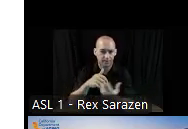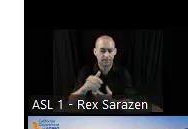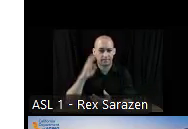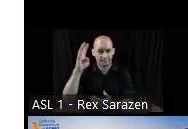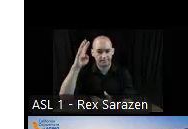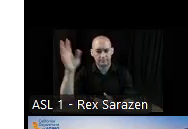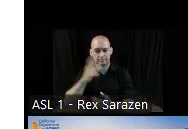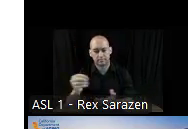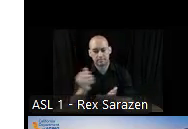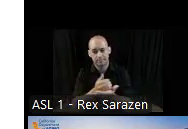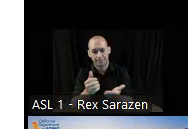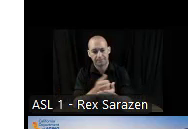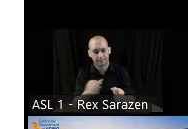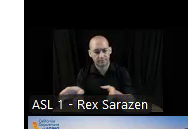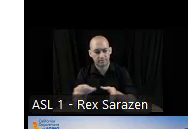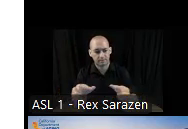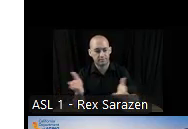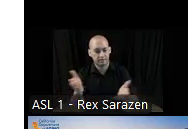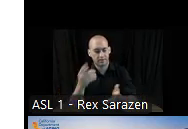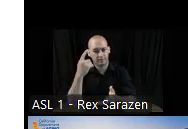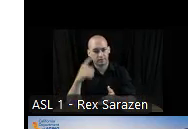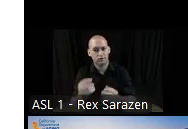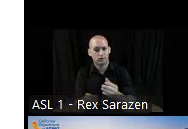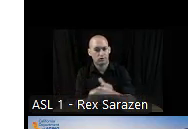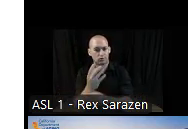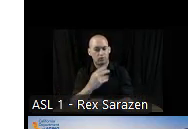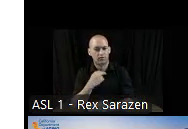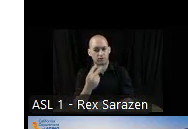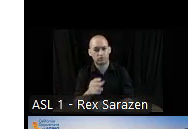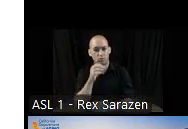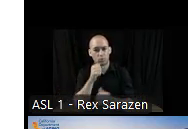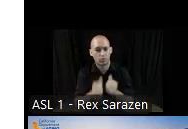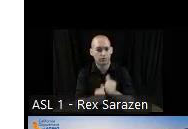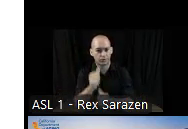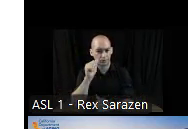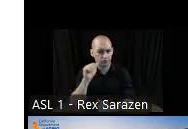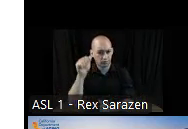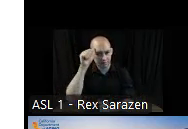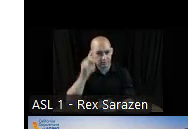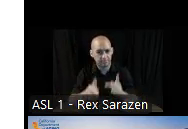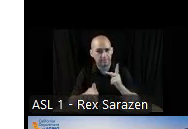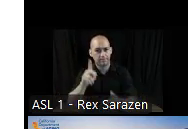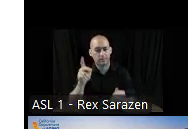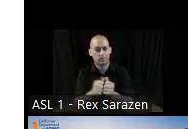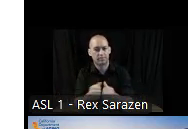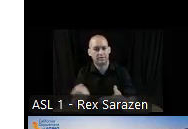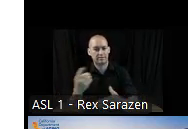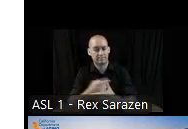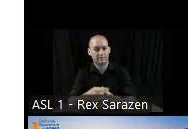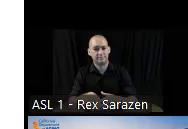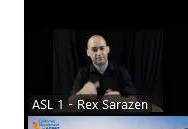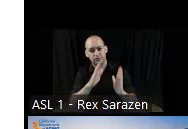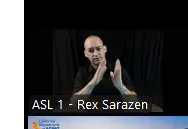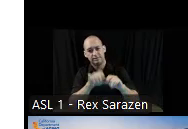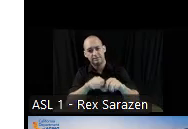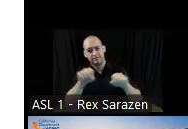action. So we're here to amplify the voices of older adults and adults with disabilities. addressing systemic challenges and safeguarding their